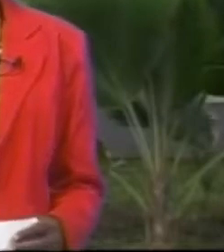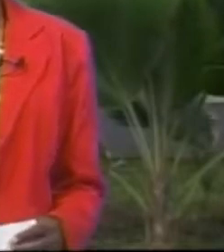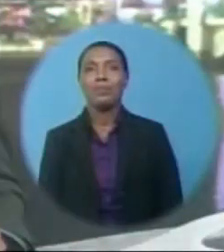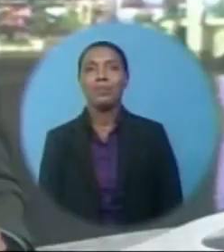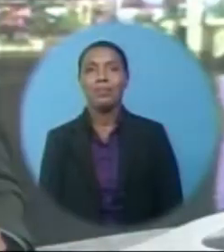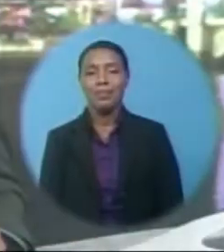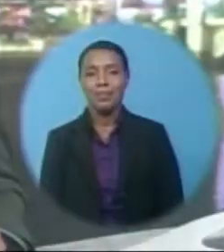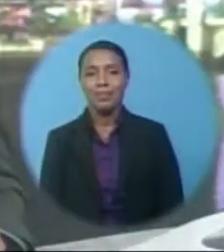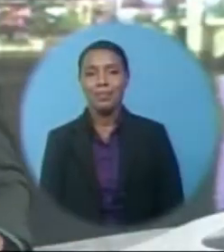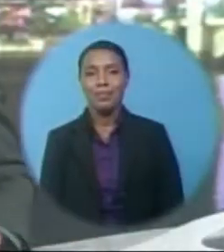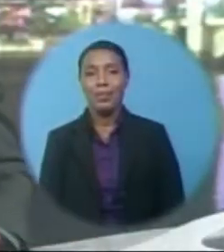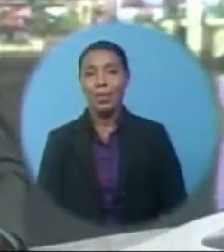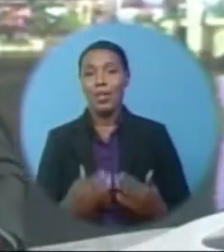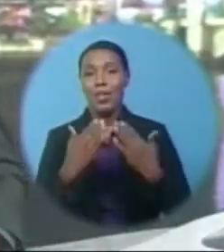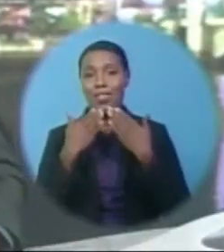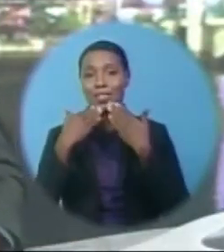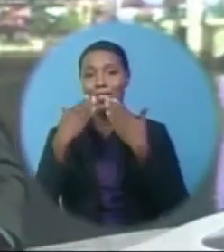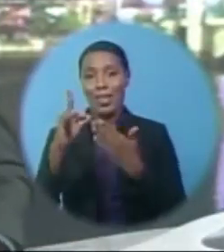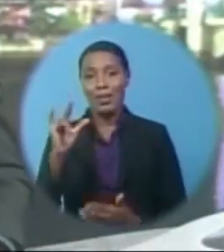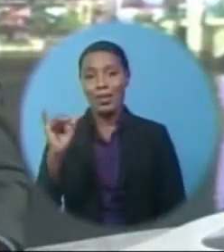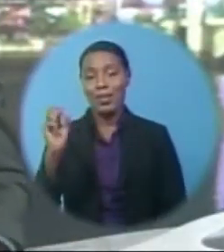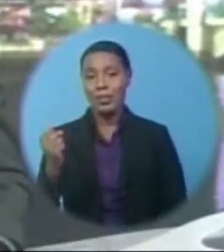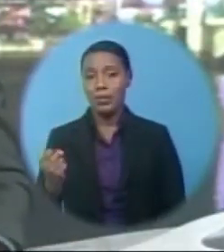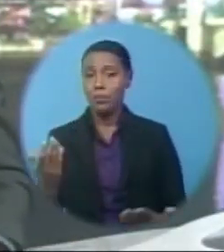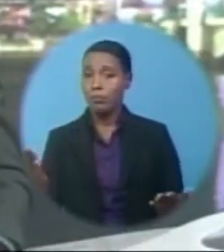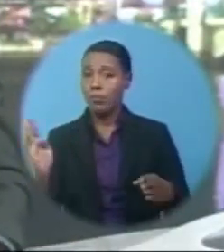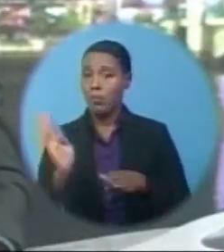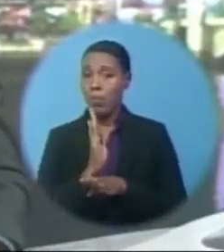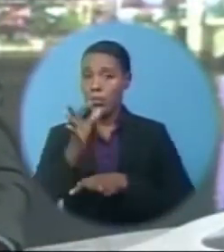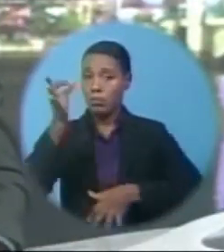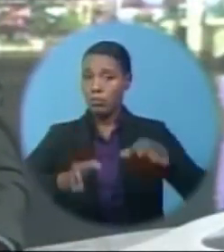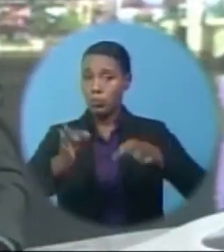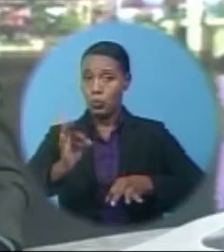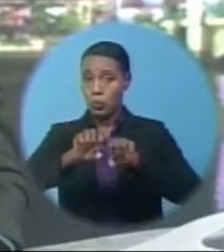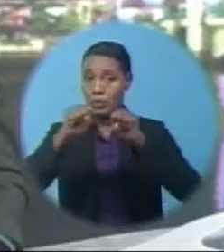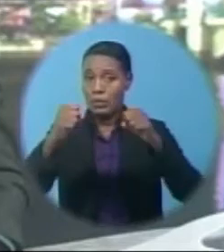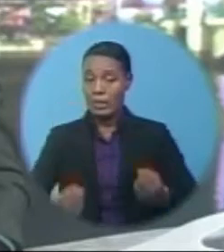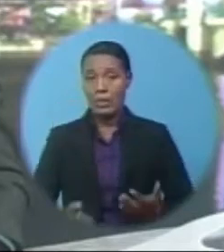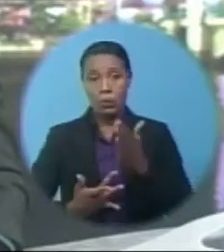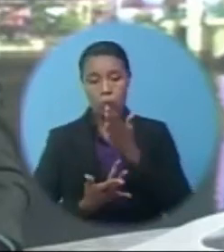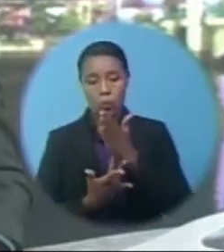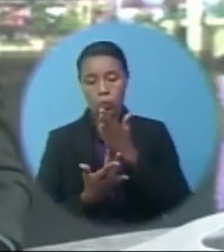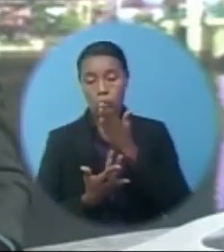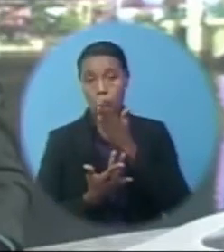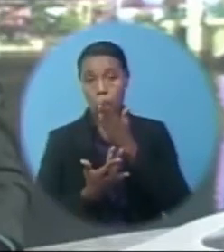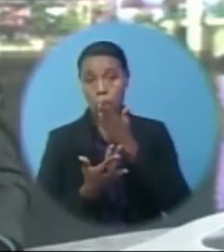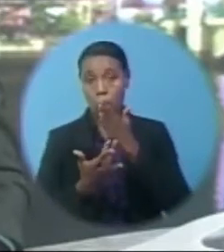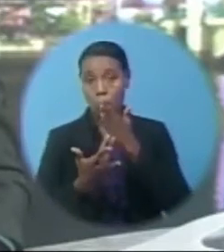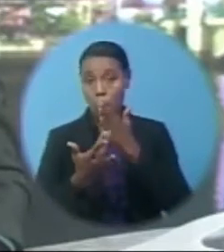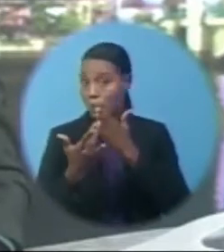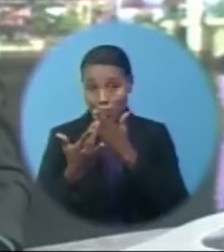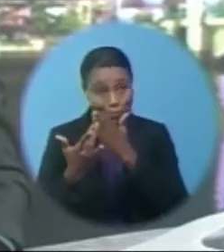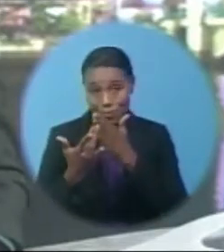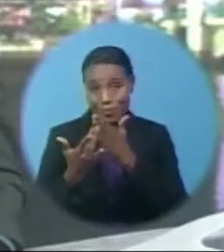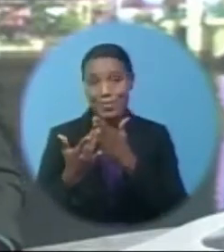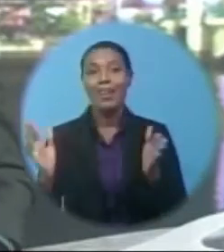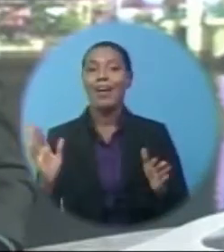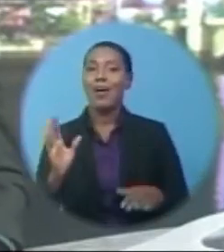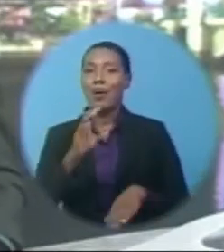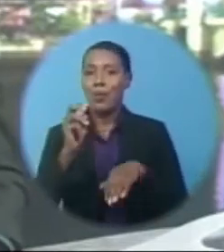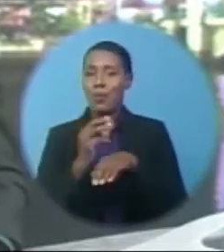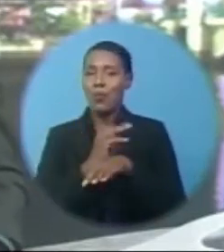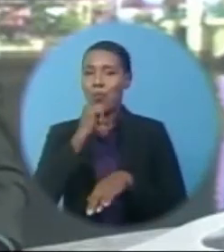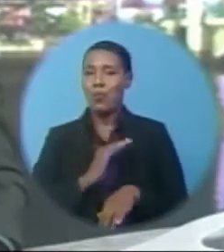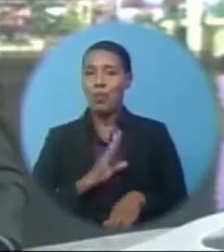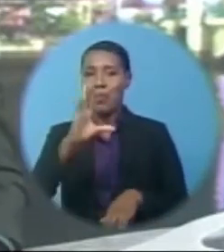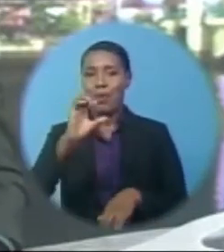Ryan? Well, thanks so much, Lisa. Well, Barbados' court system isn't being left out of the advances in technology. Already, Registrar of the